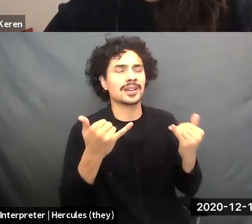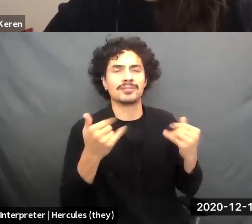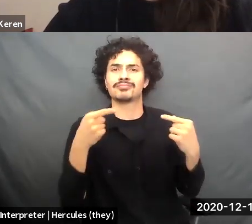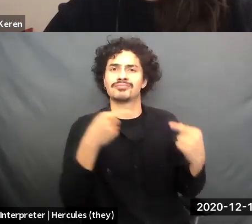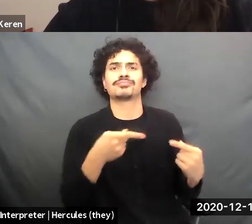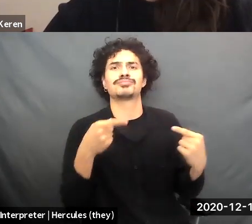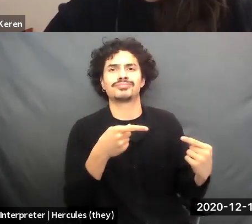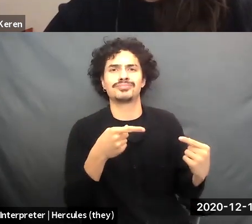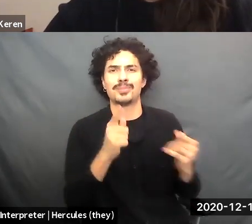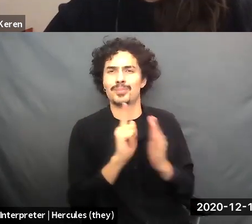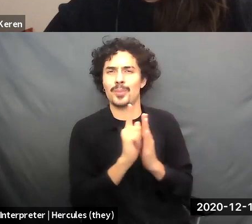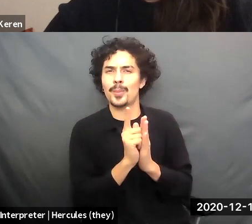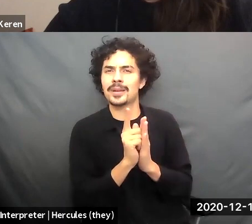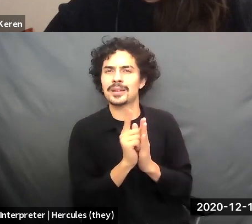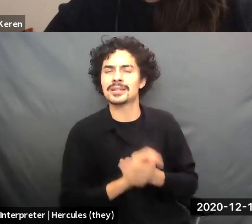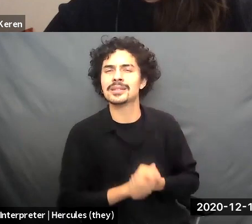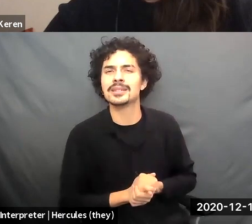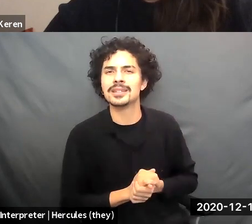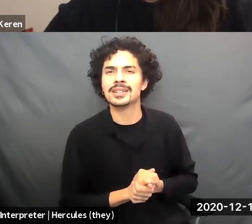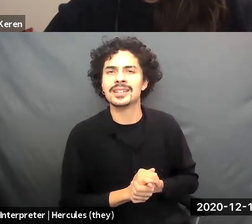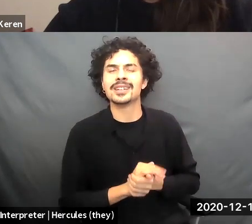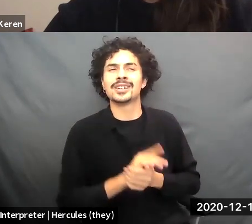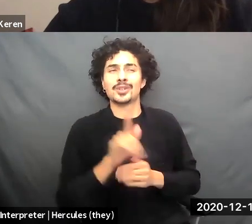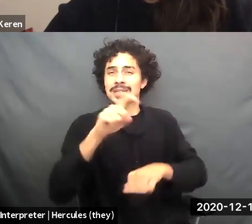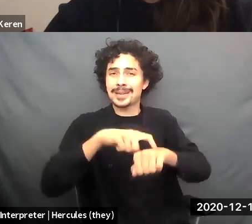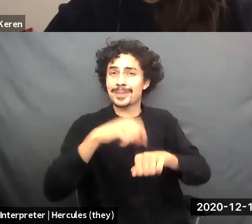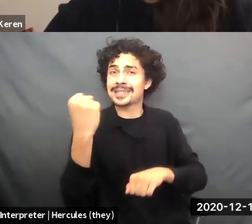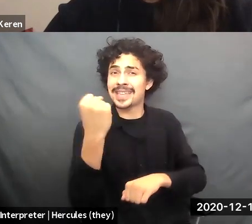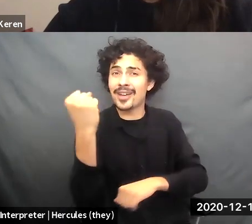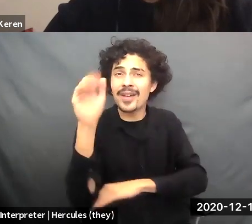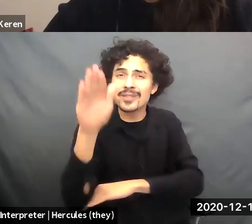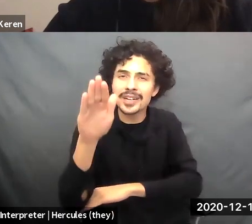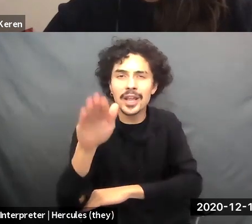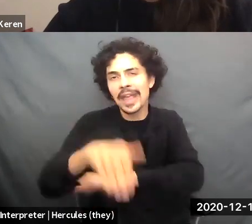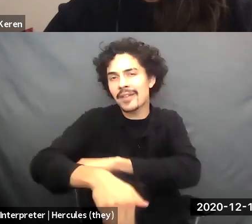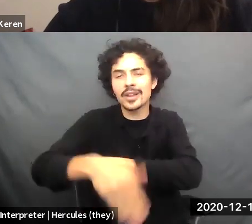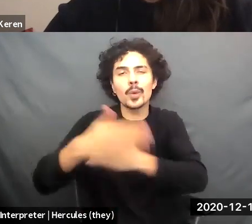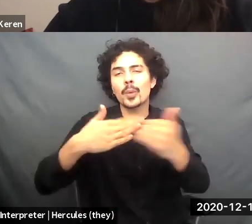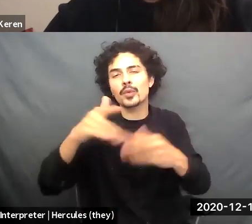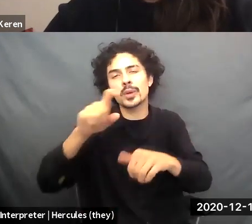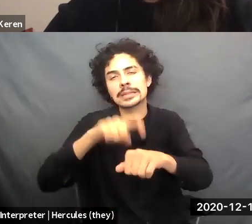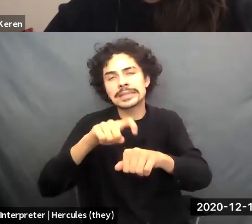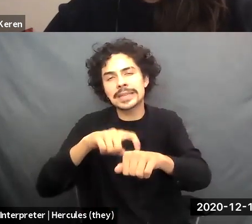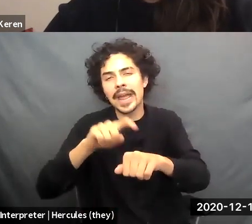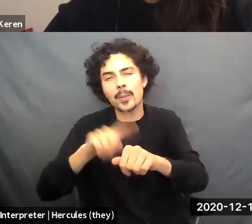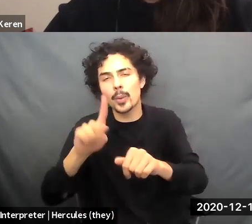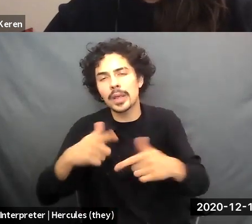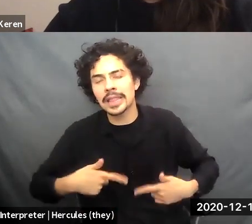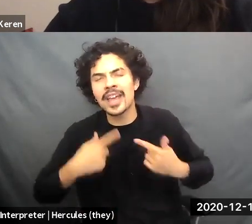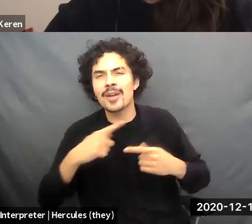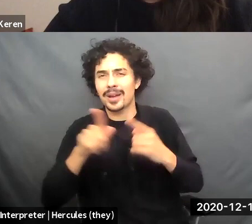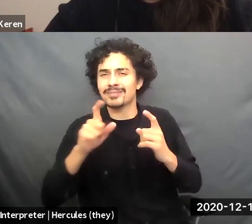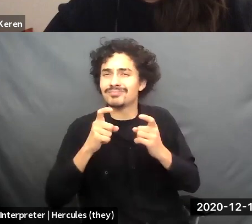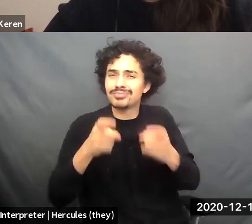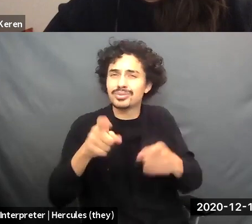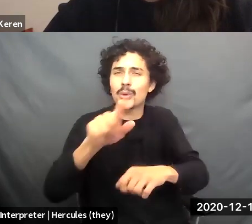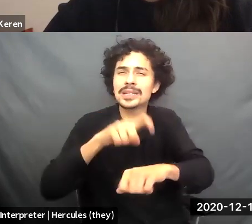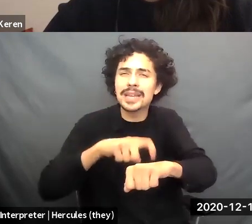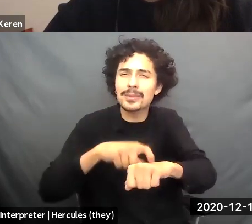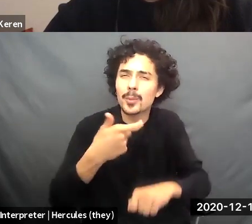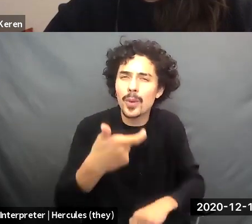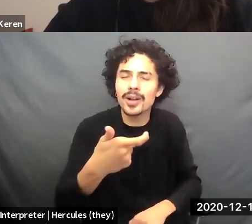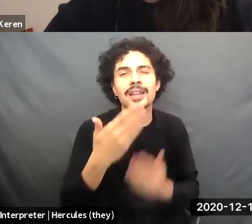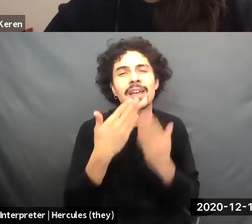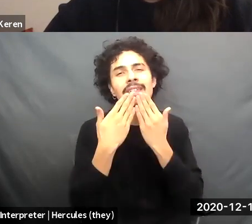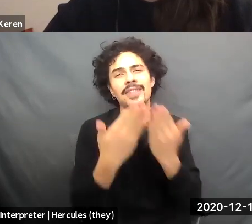um, you know, devoting time on a Saturday afternoon or evening, whatever your time zone is, um, that is really meaningful. So thanks to